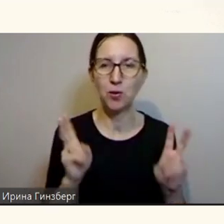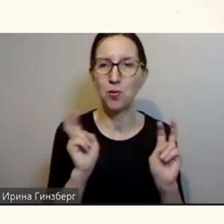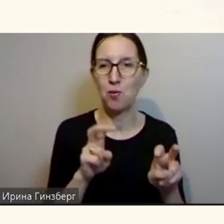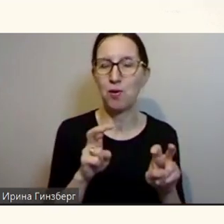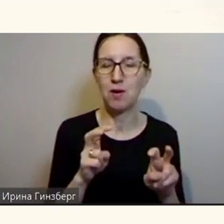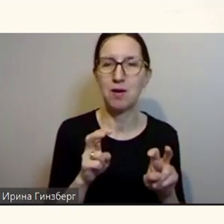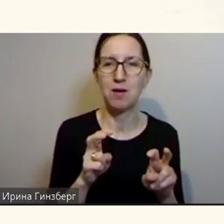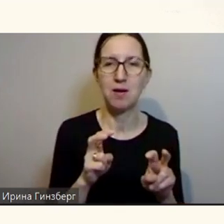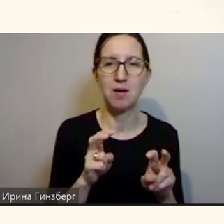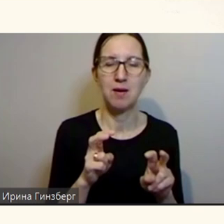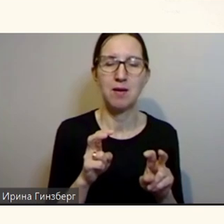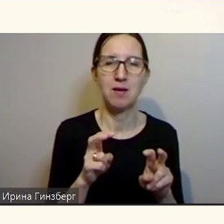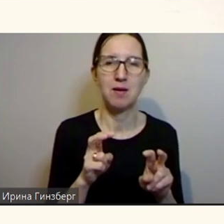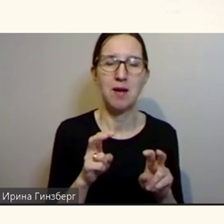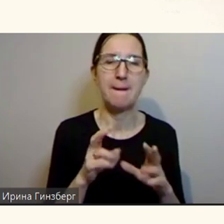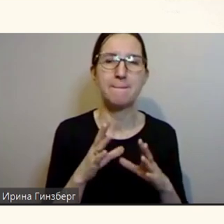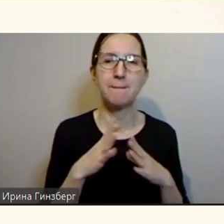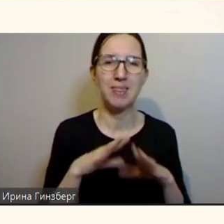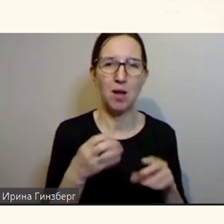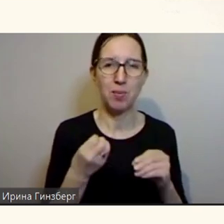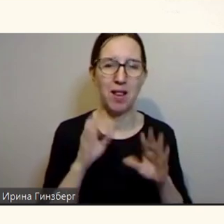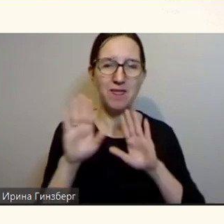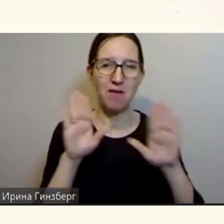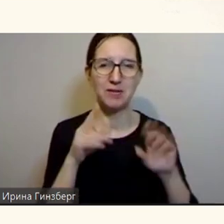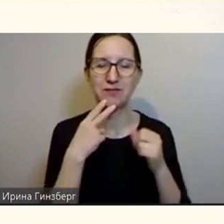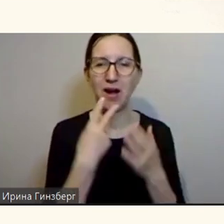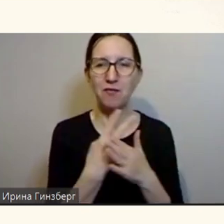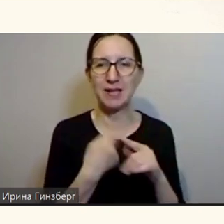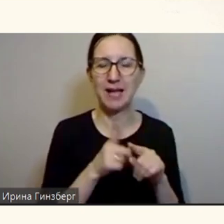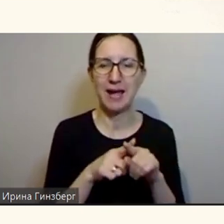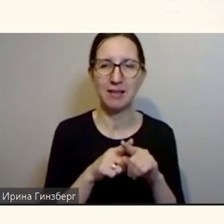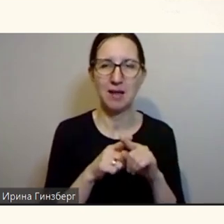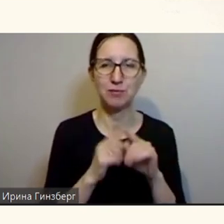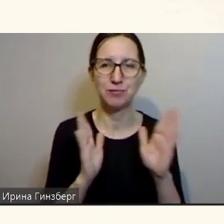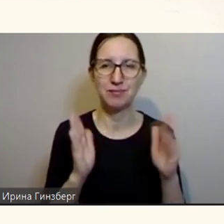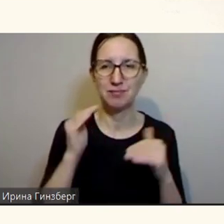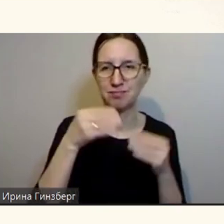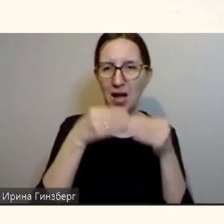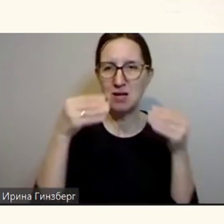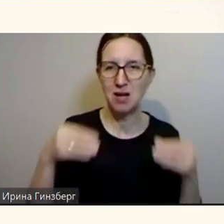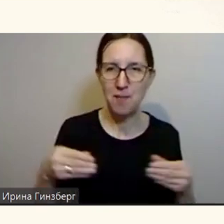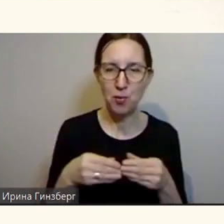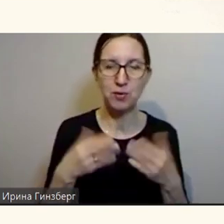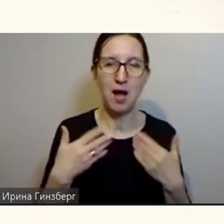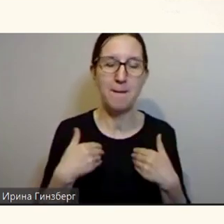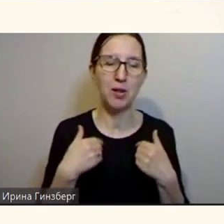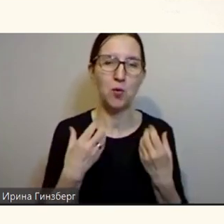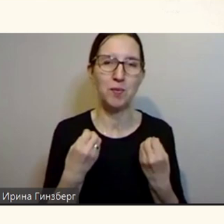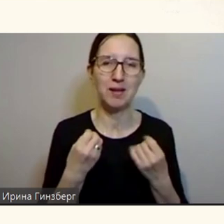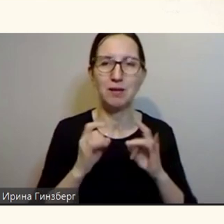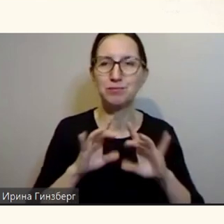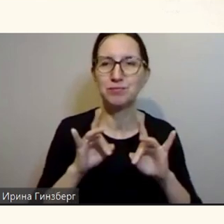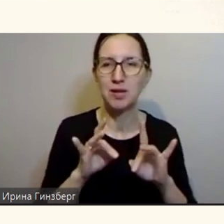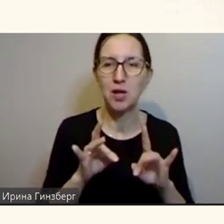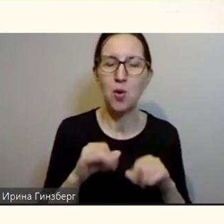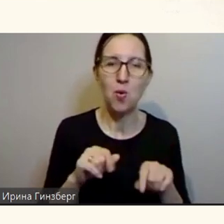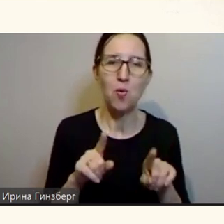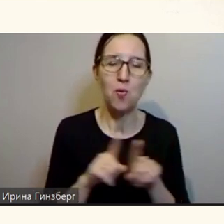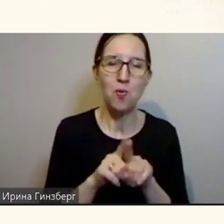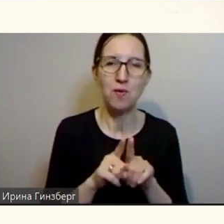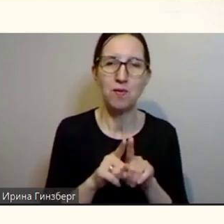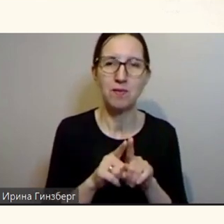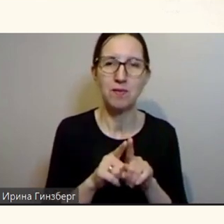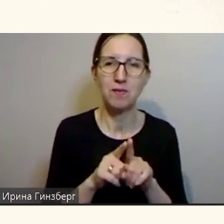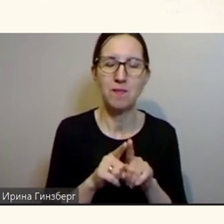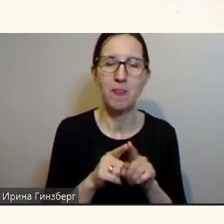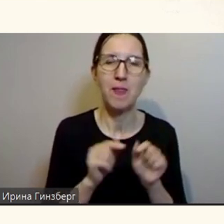I wanted to show a short clip of the Firewoman to remind our audiences what it looks